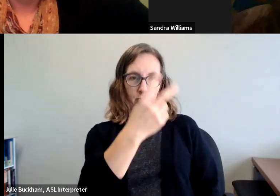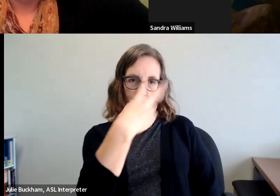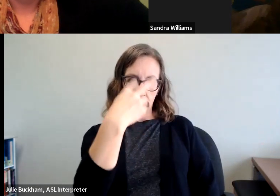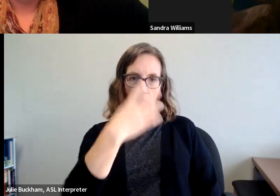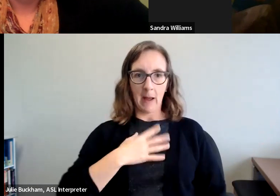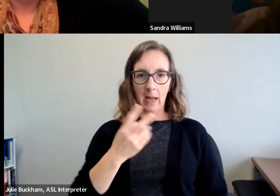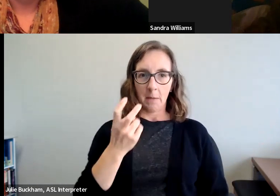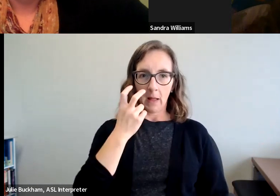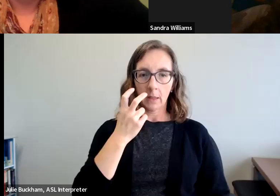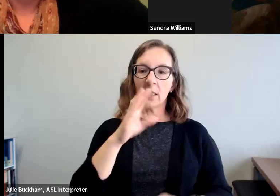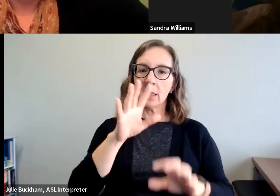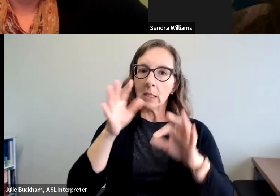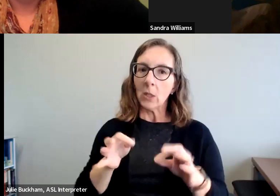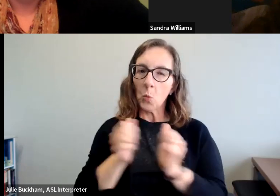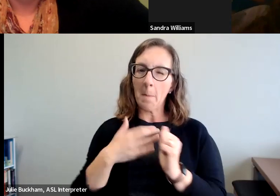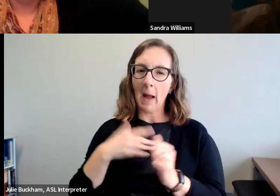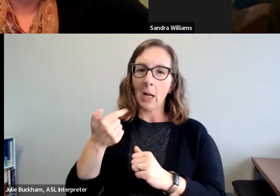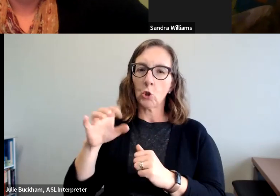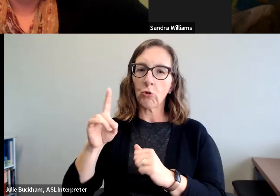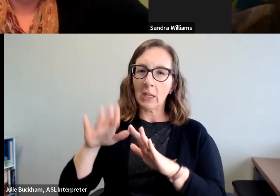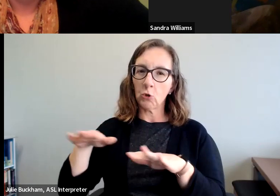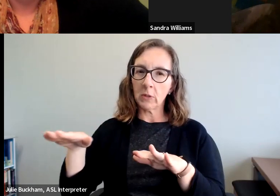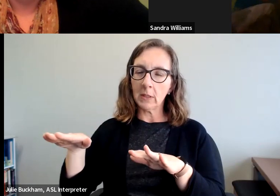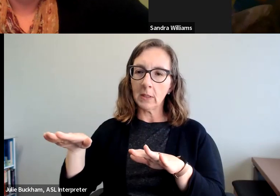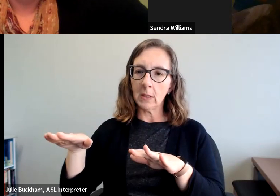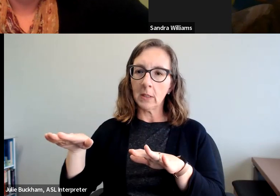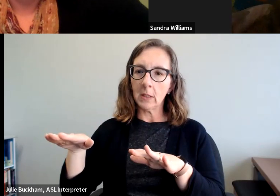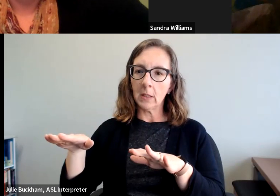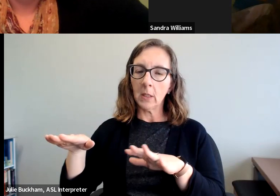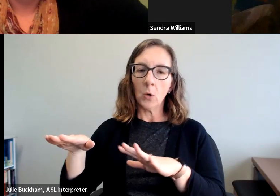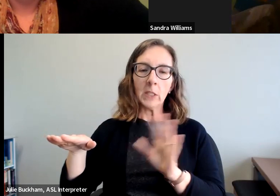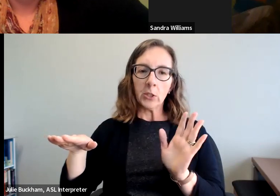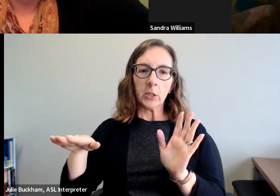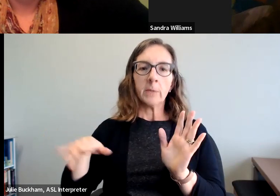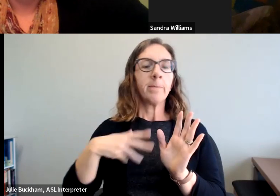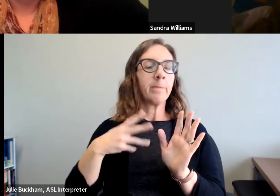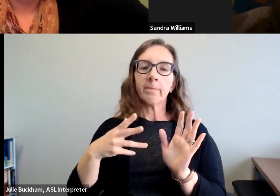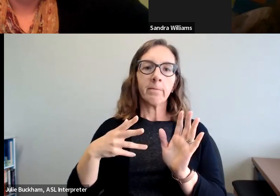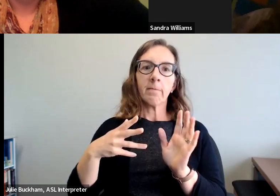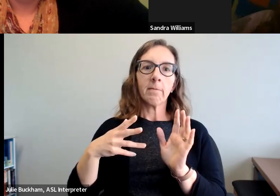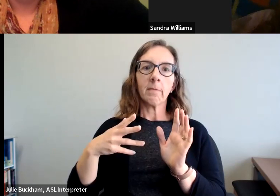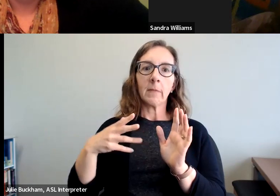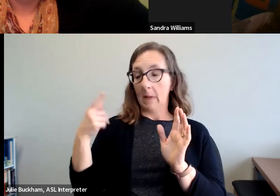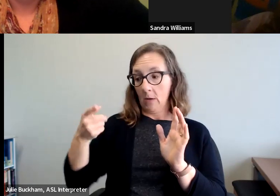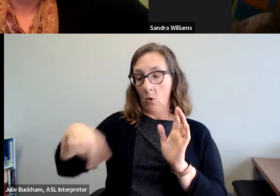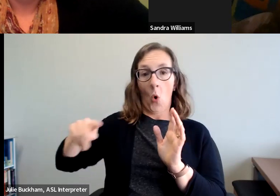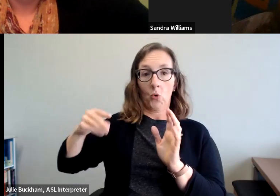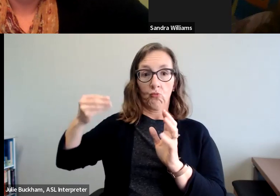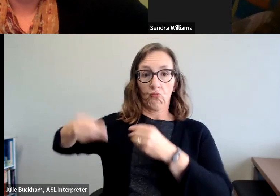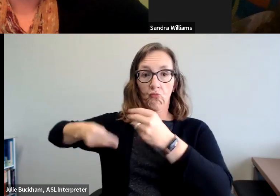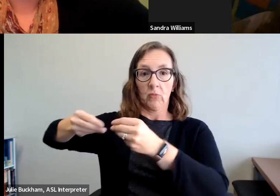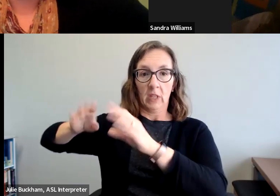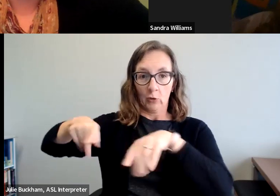with my grandchildren, which put a whole generation of children in